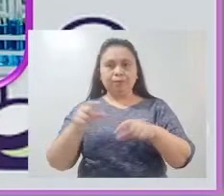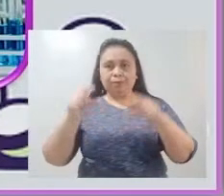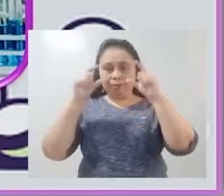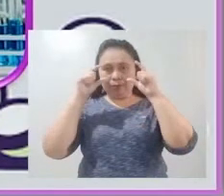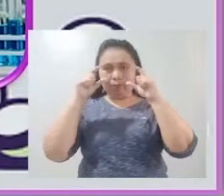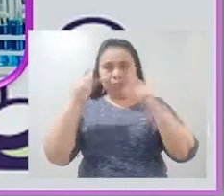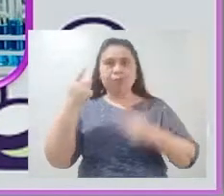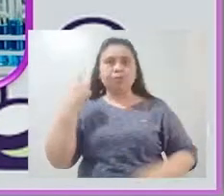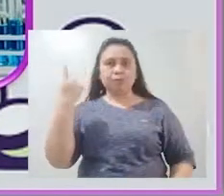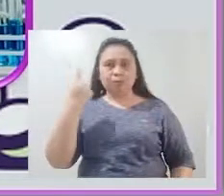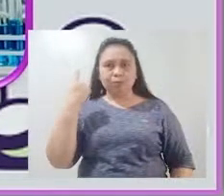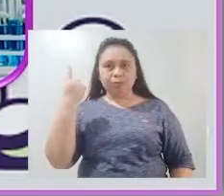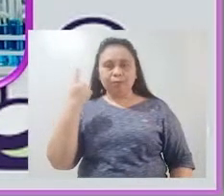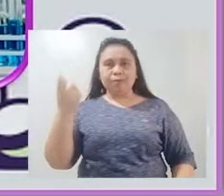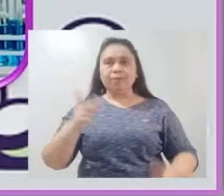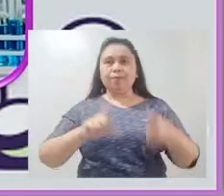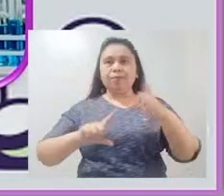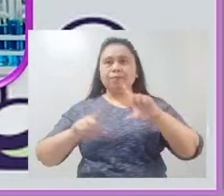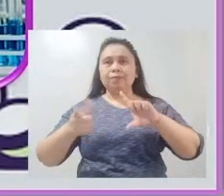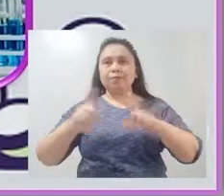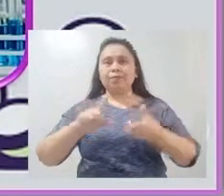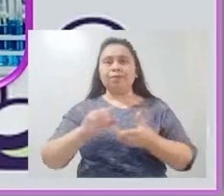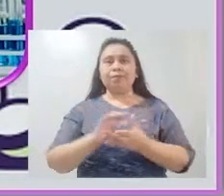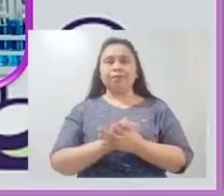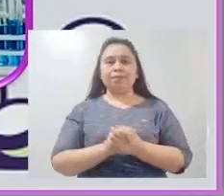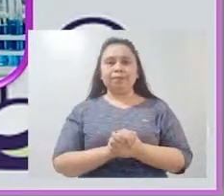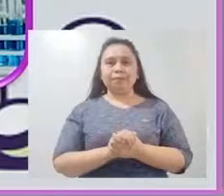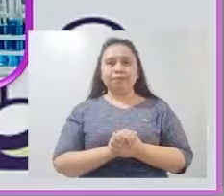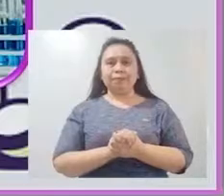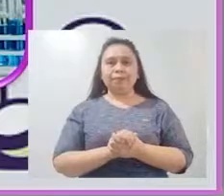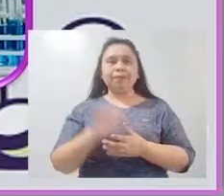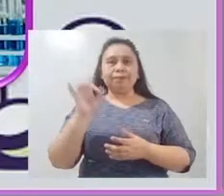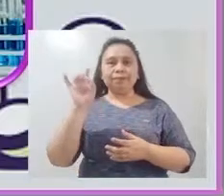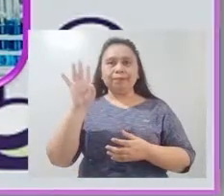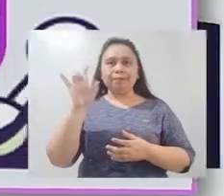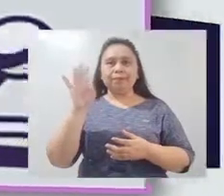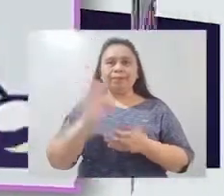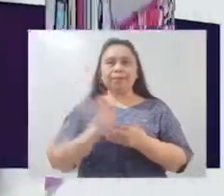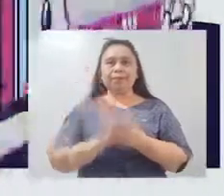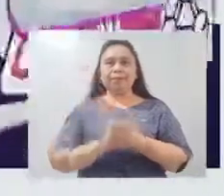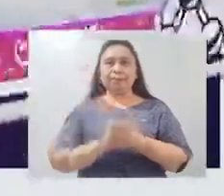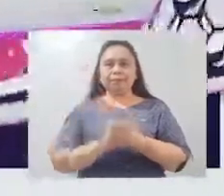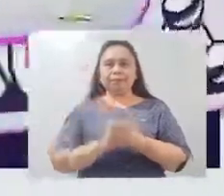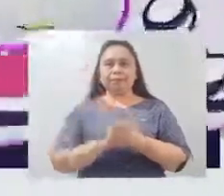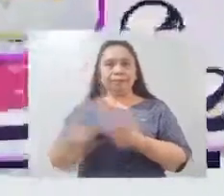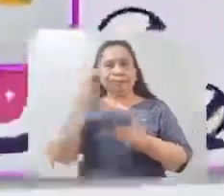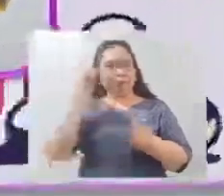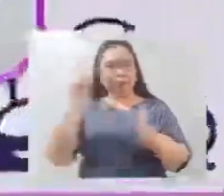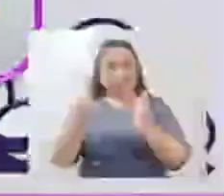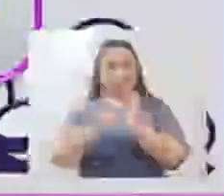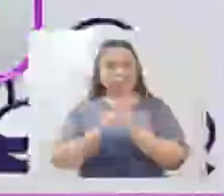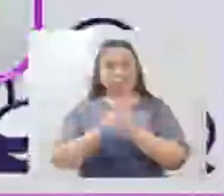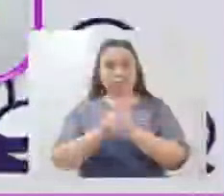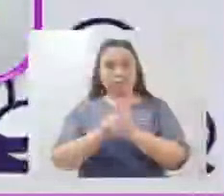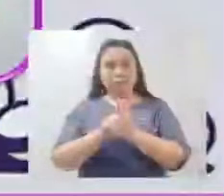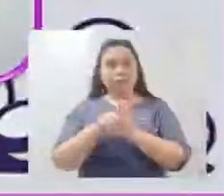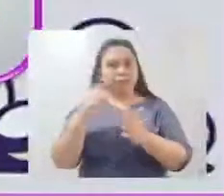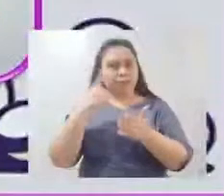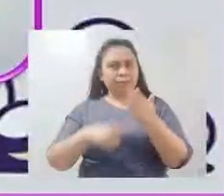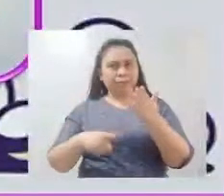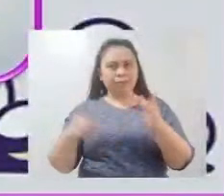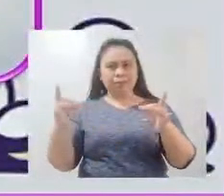be worn at all times in the laboratory. Number 18, determine the